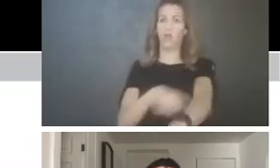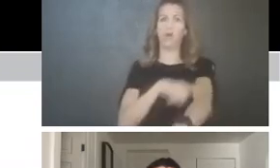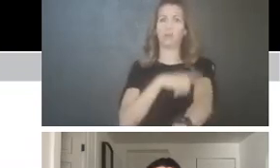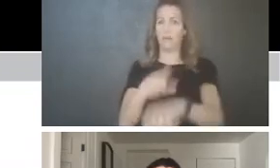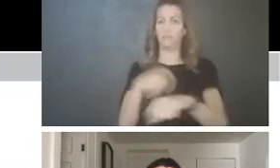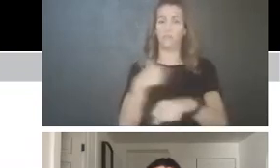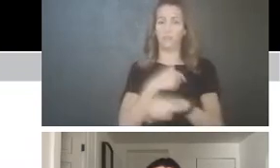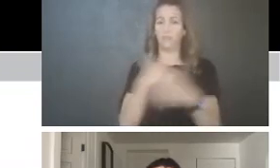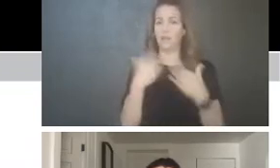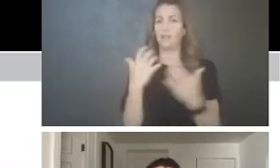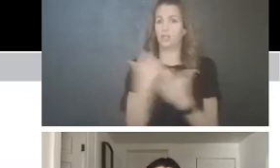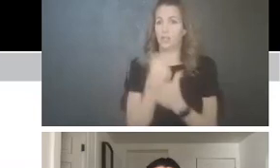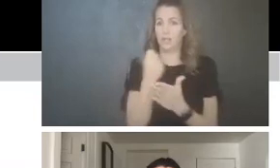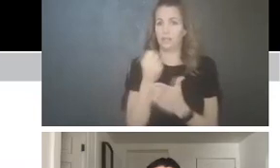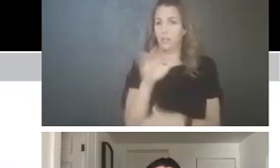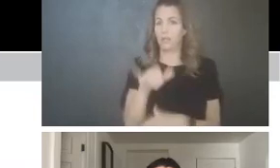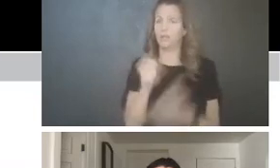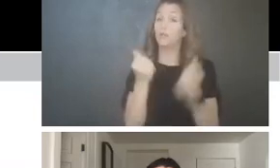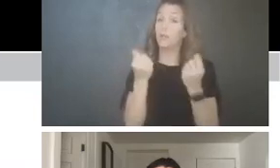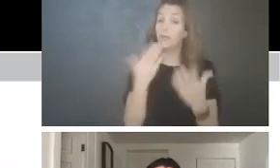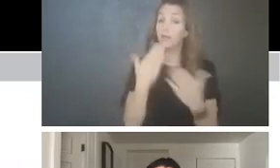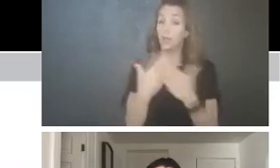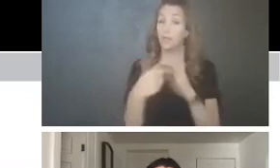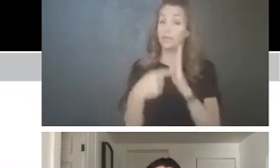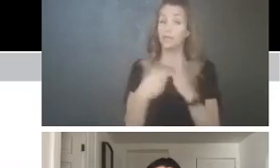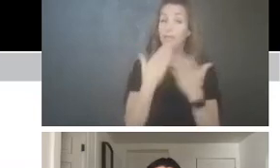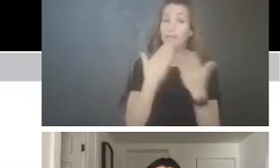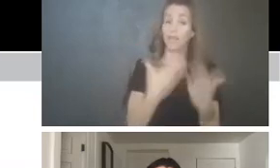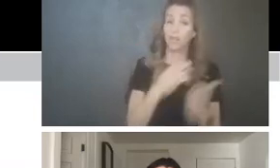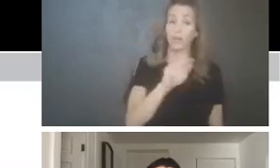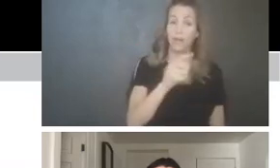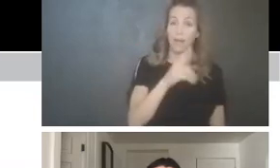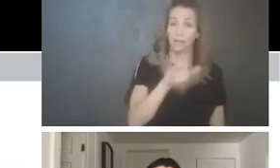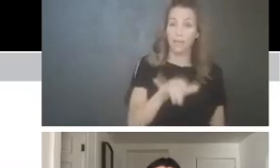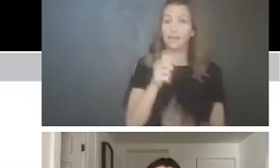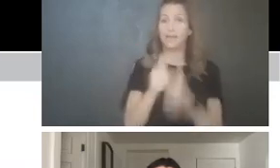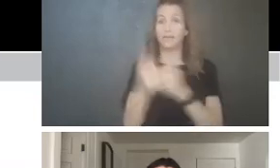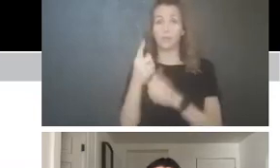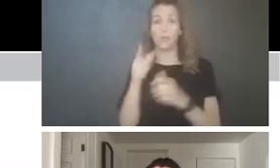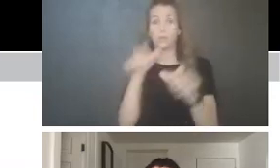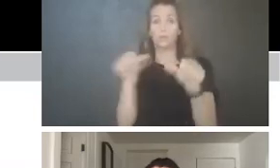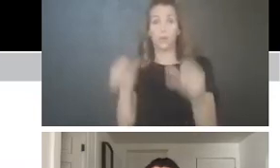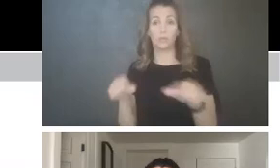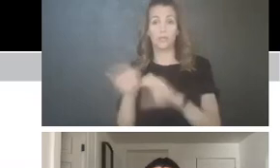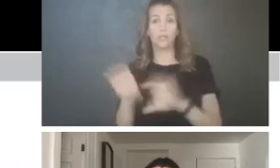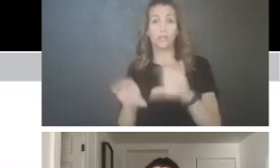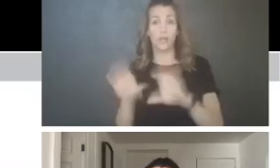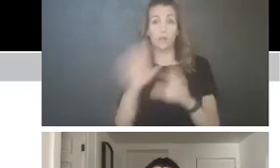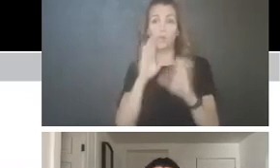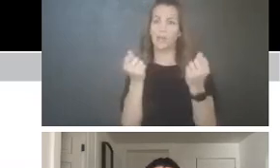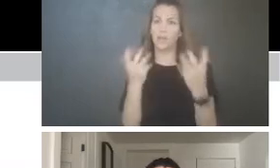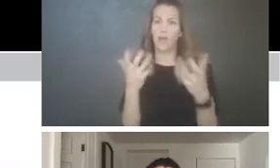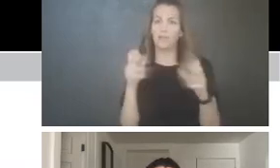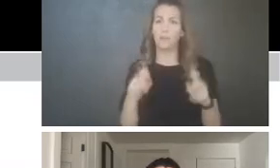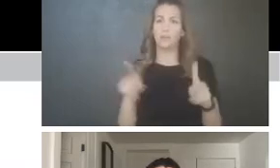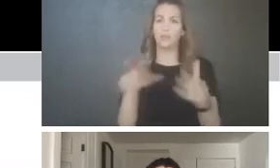wonderful. So lots of good examples. Thank you, Kathy, and thank you to everyone who posted in the chat. There'll be lots of opportunities to learn all